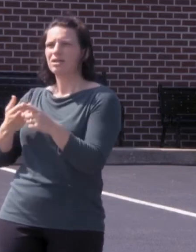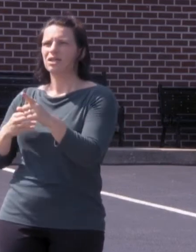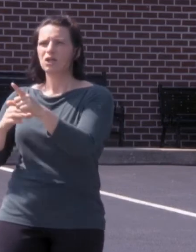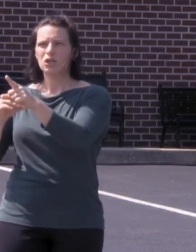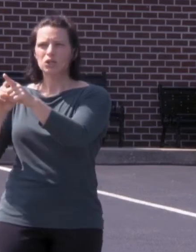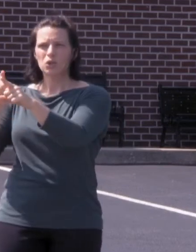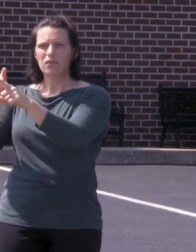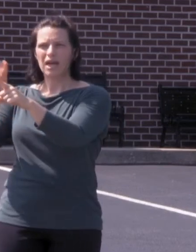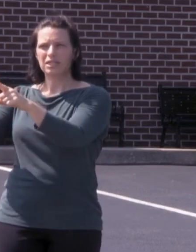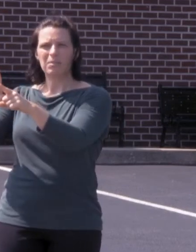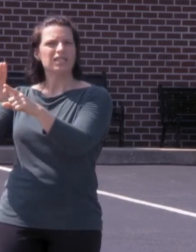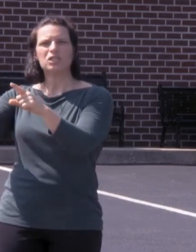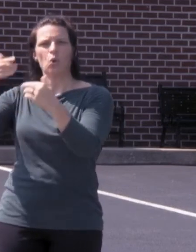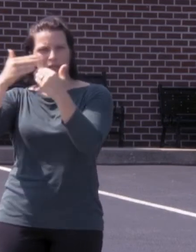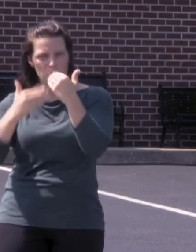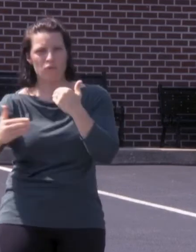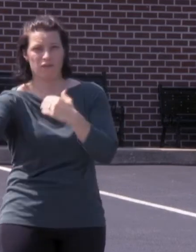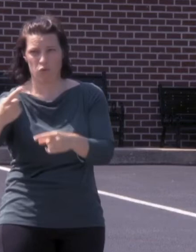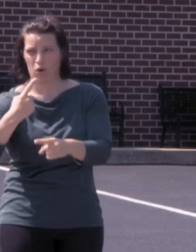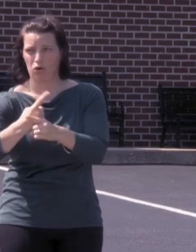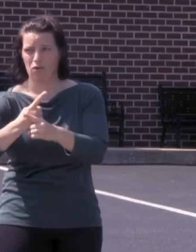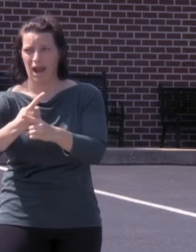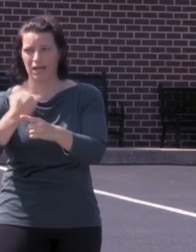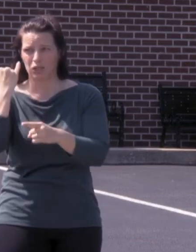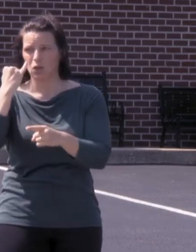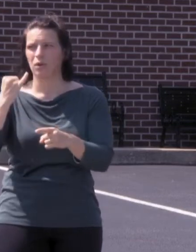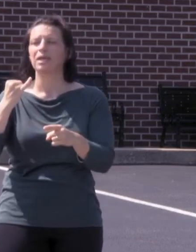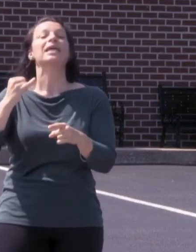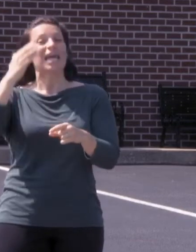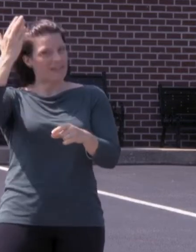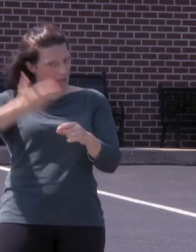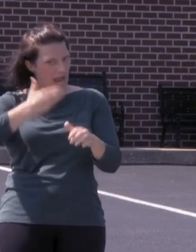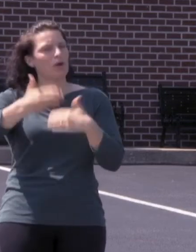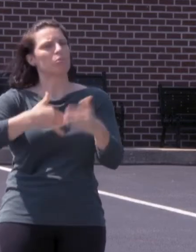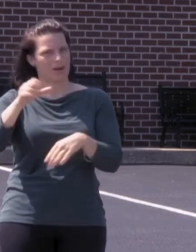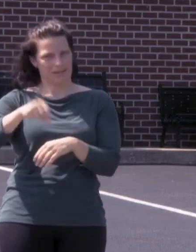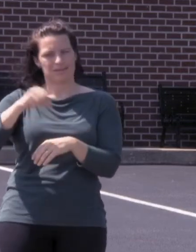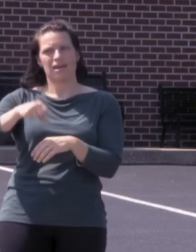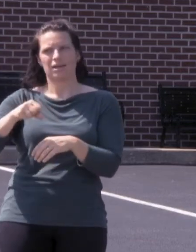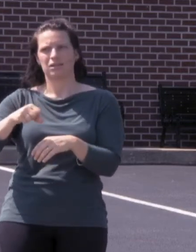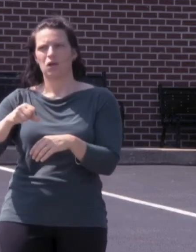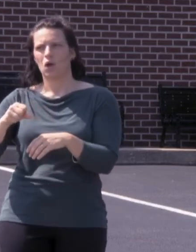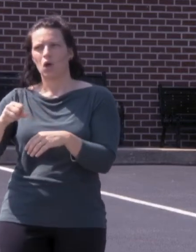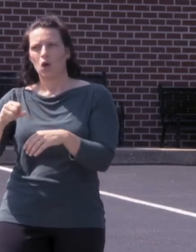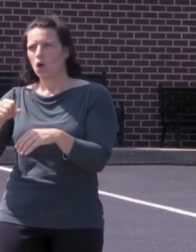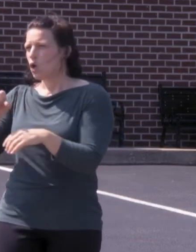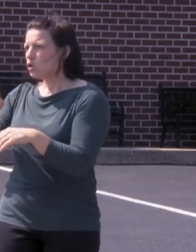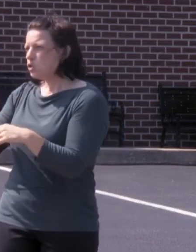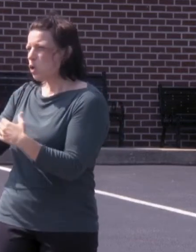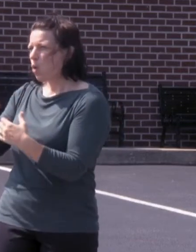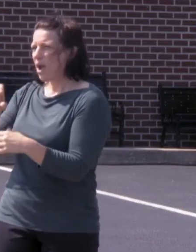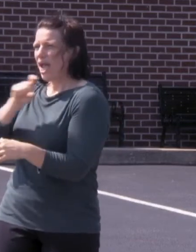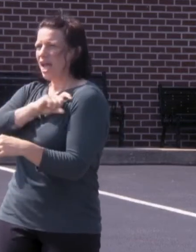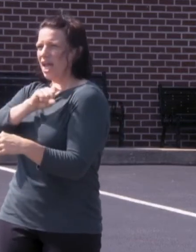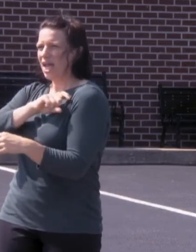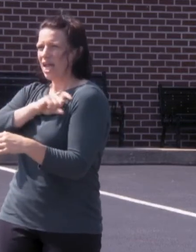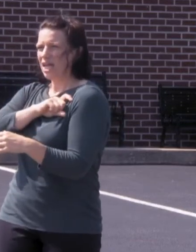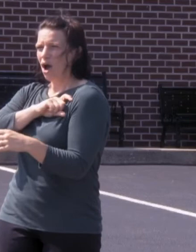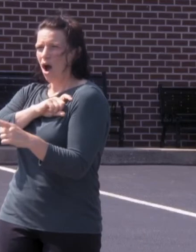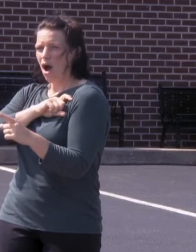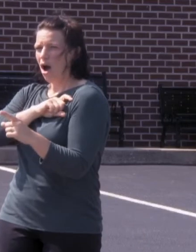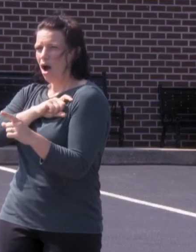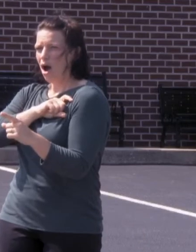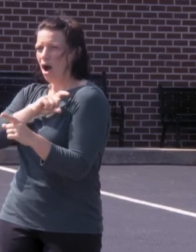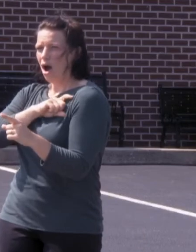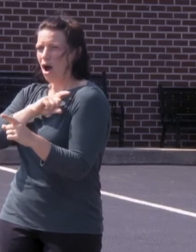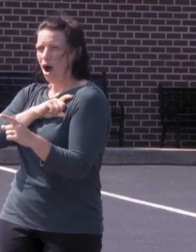database is only moving forward, so if I leave the Well, department, in the hiring process, yes. so an officer who had misconduct in the past and was